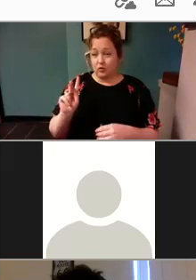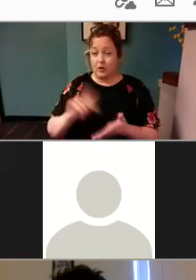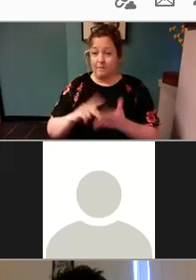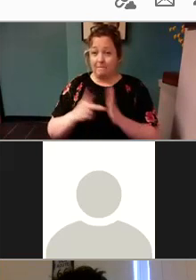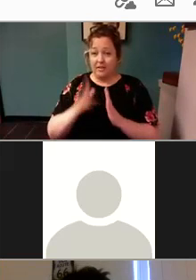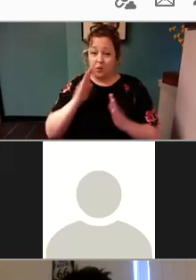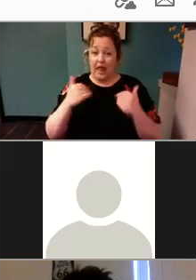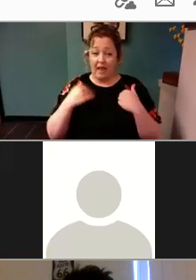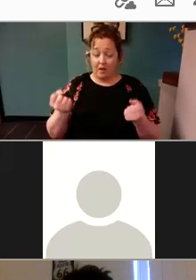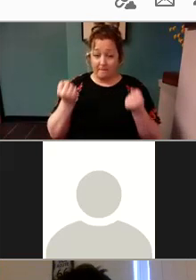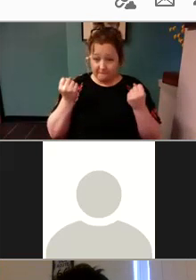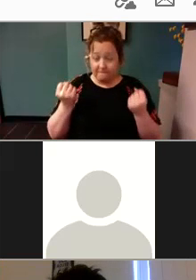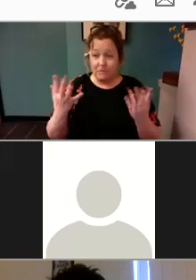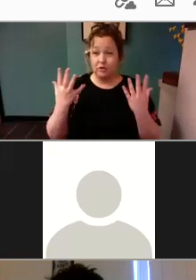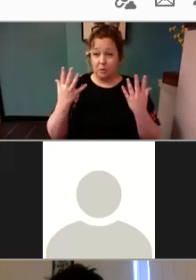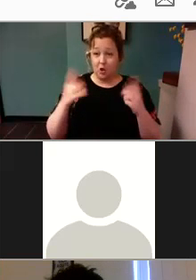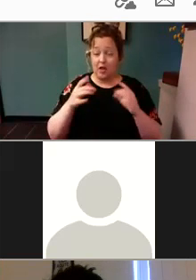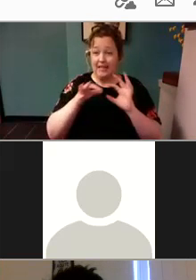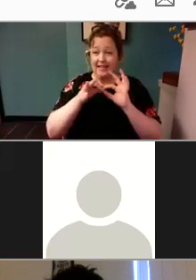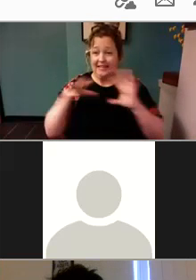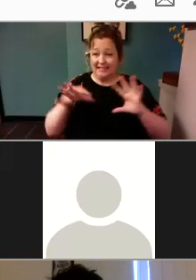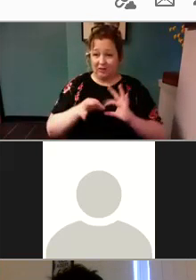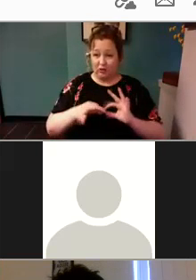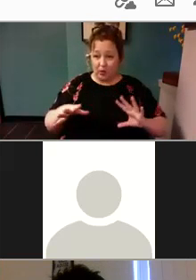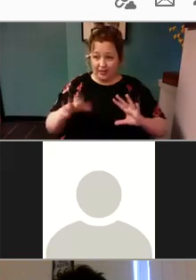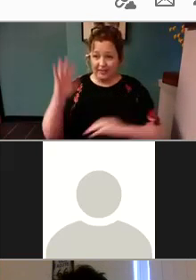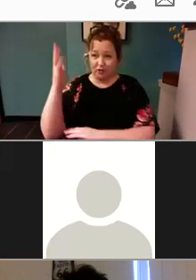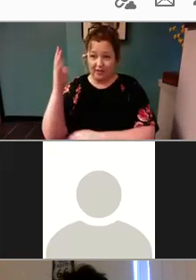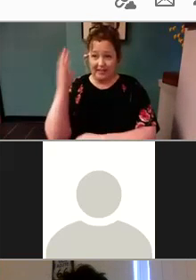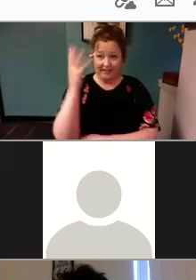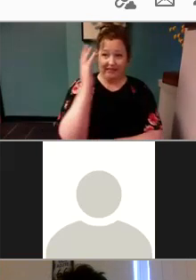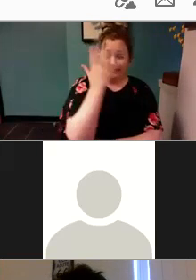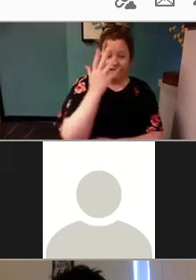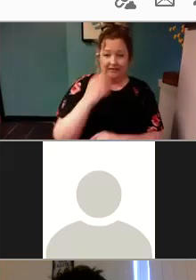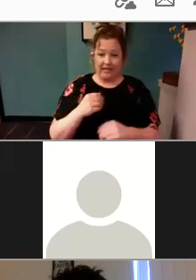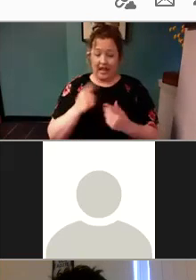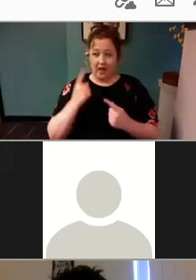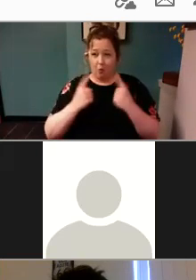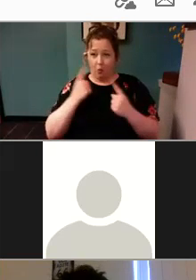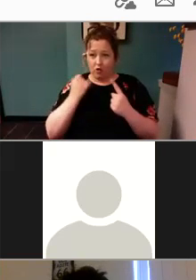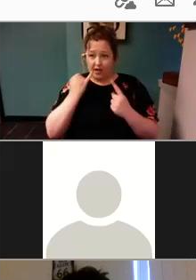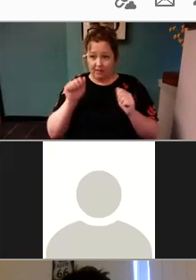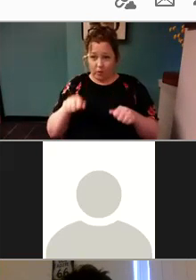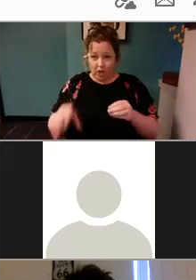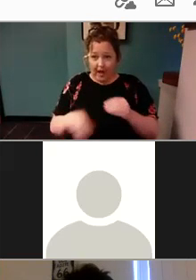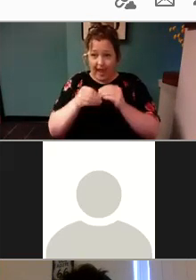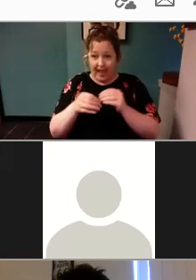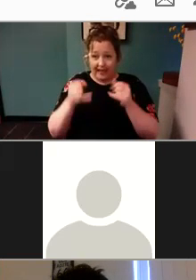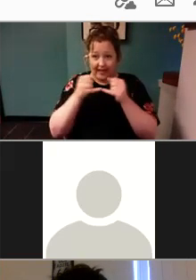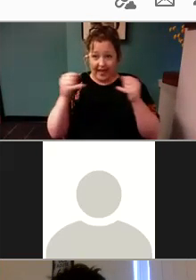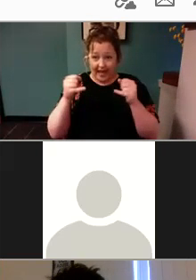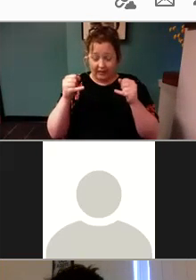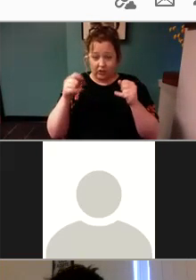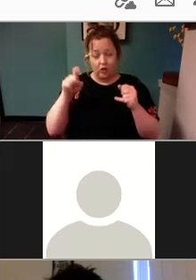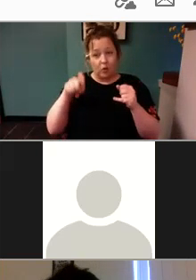whether to add this particular edge to this list, and whether that would create a cycle or not. So that is why Kruskal